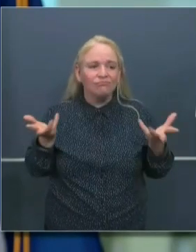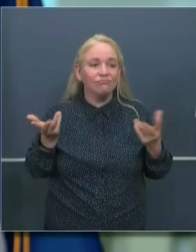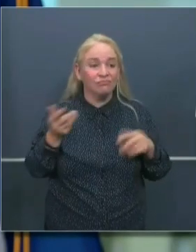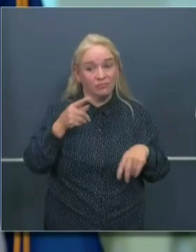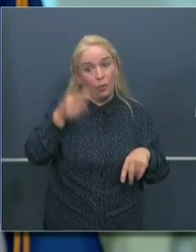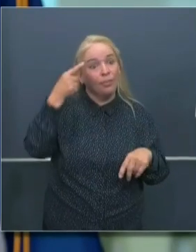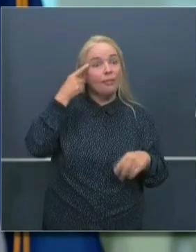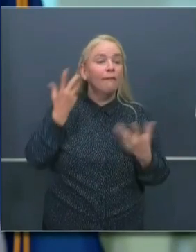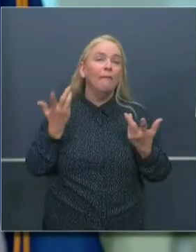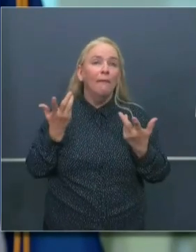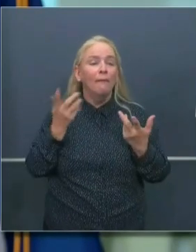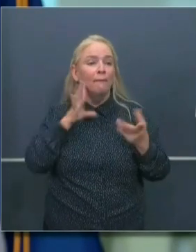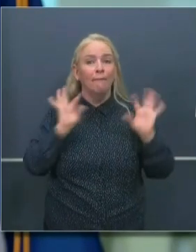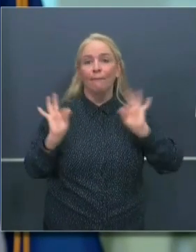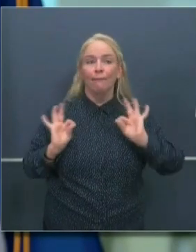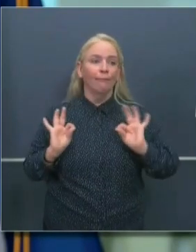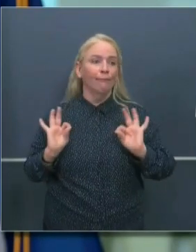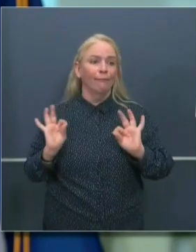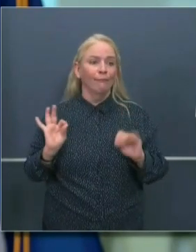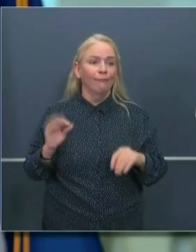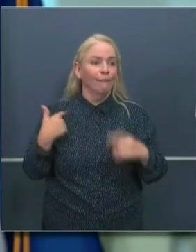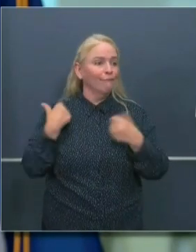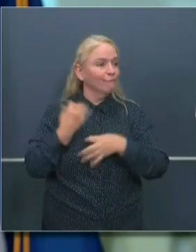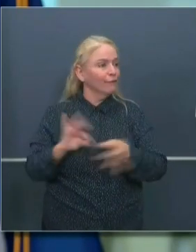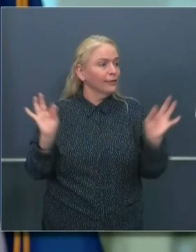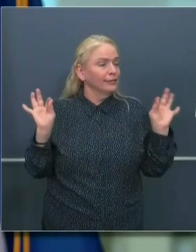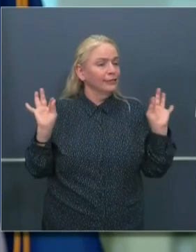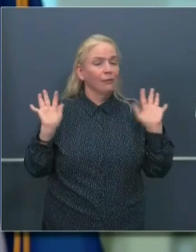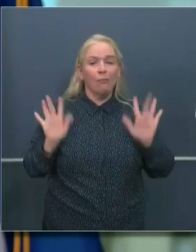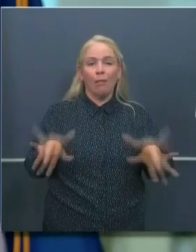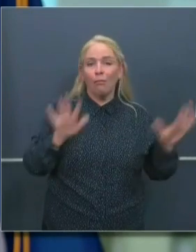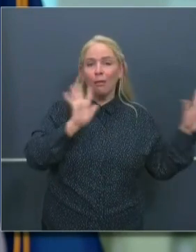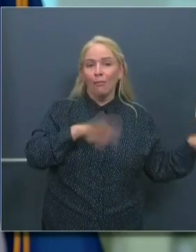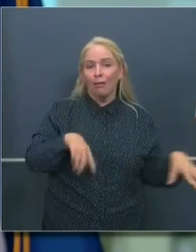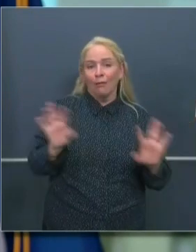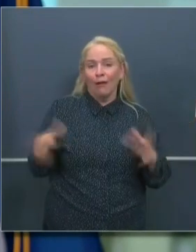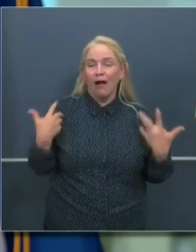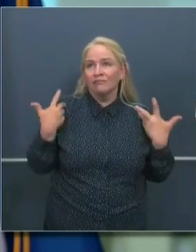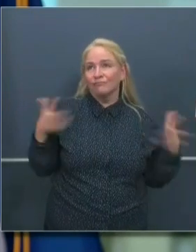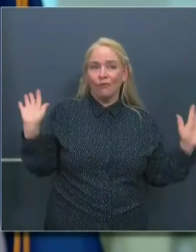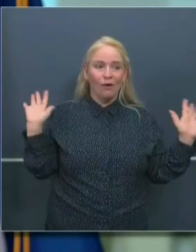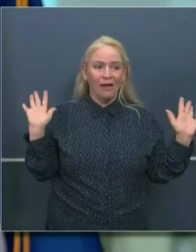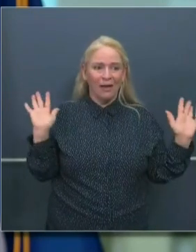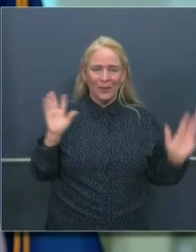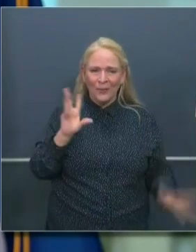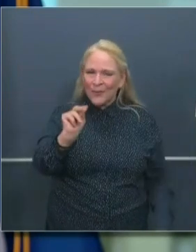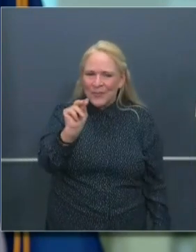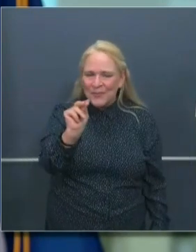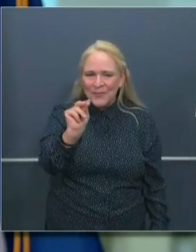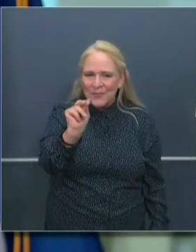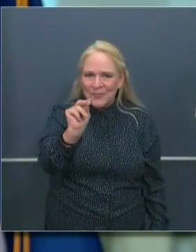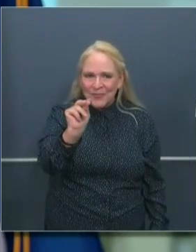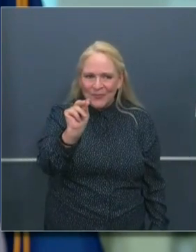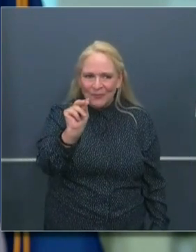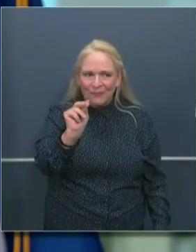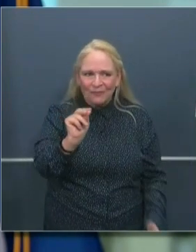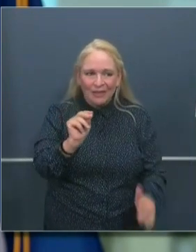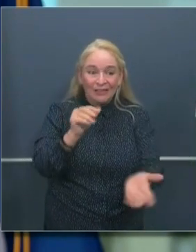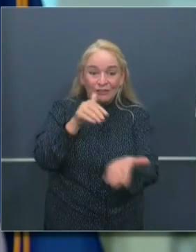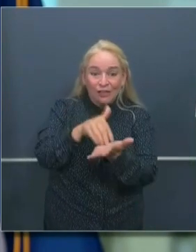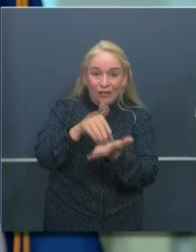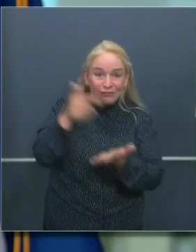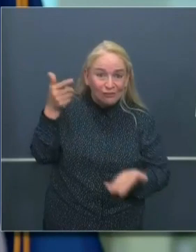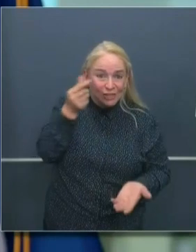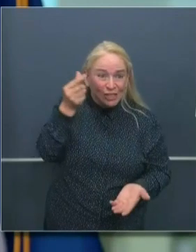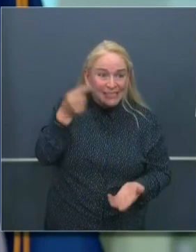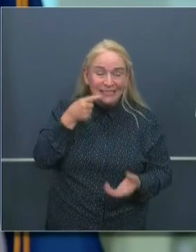a second we're out of the woods. As Dr. Galley reminds me, we're on the second or third inning of this 9-inning